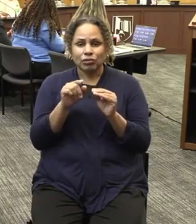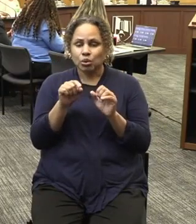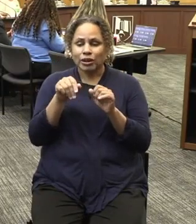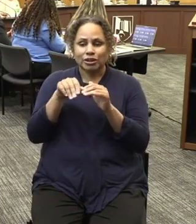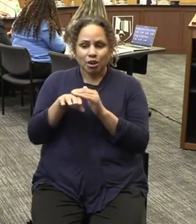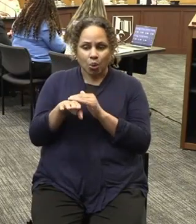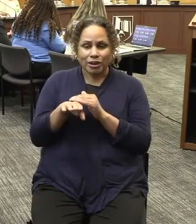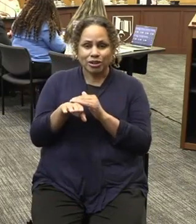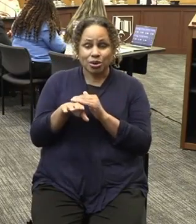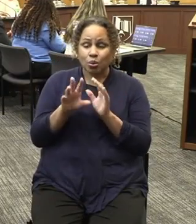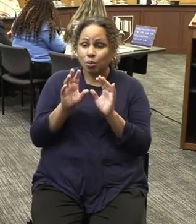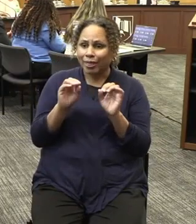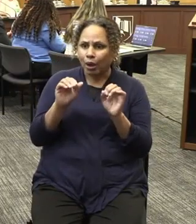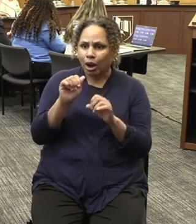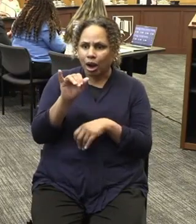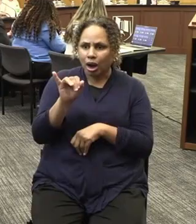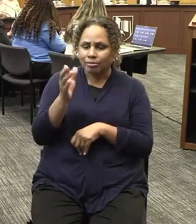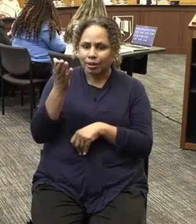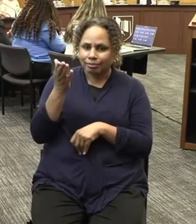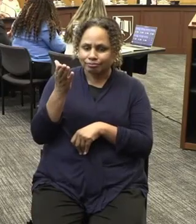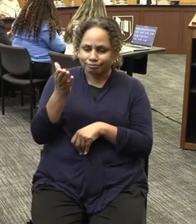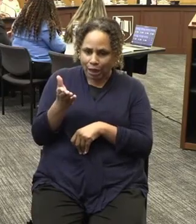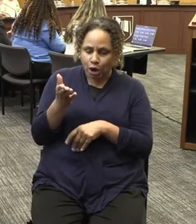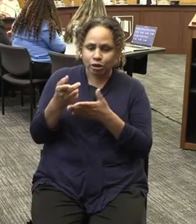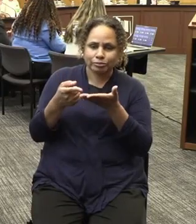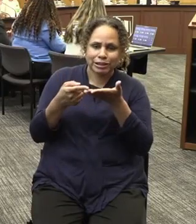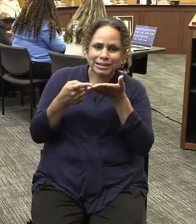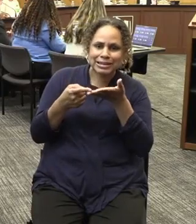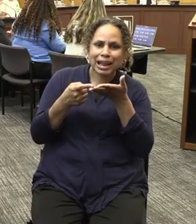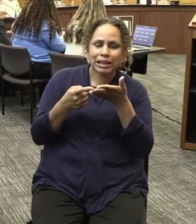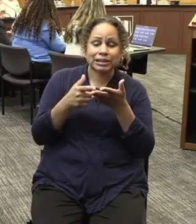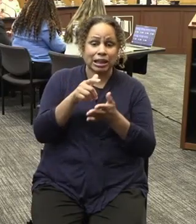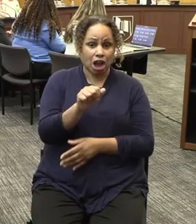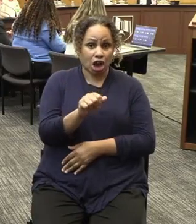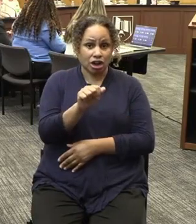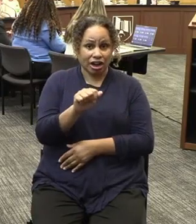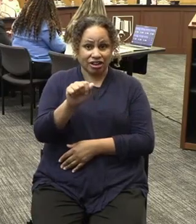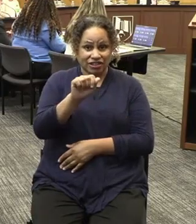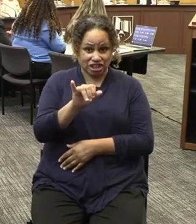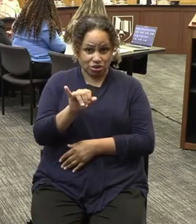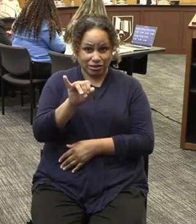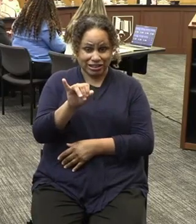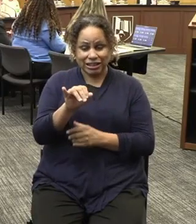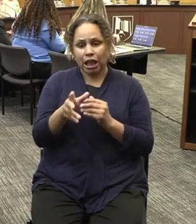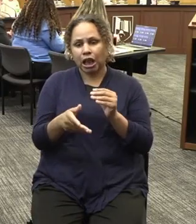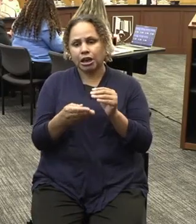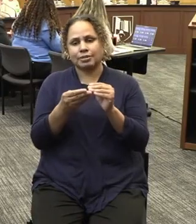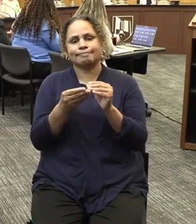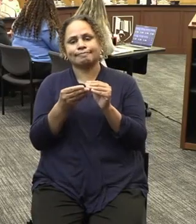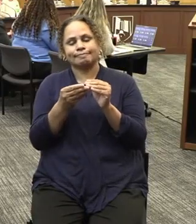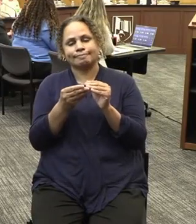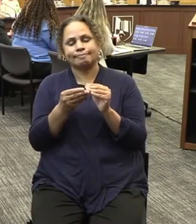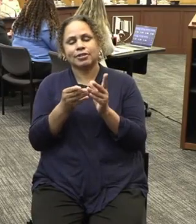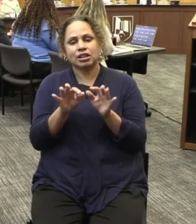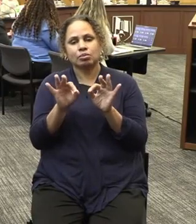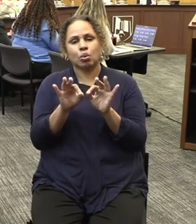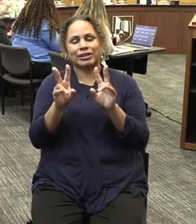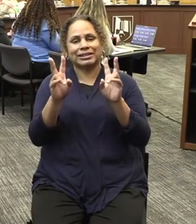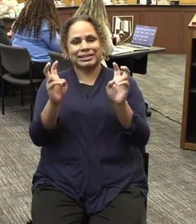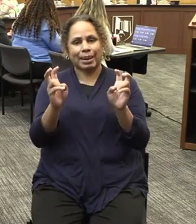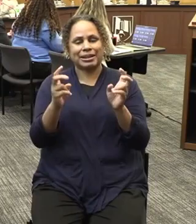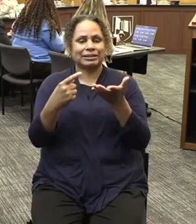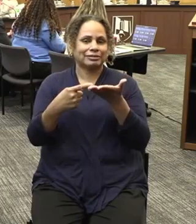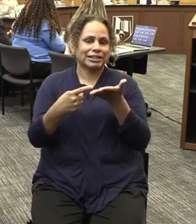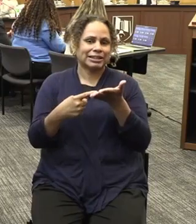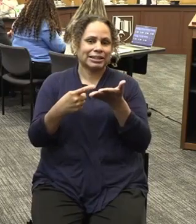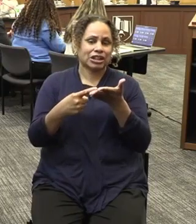without artificial intelligence being discussed. So artificial intelligence was another significant topic of discussion. The